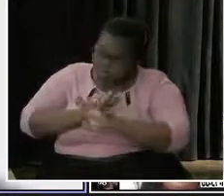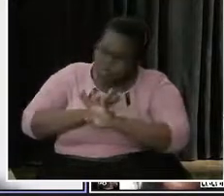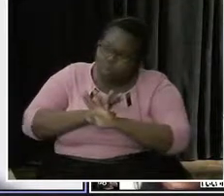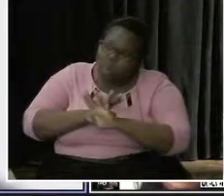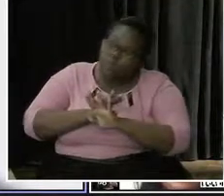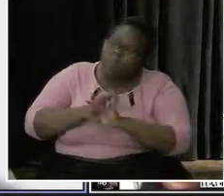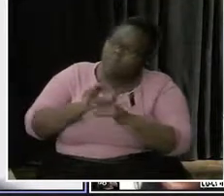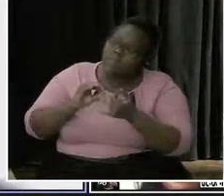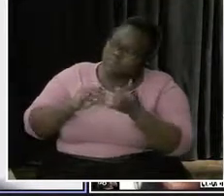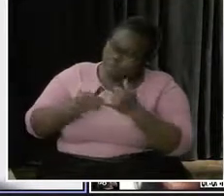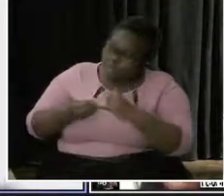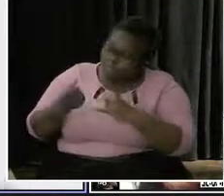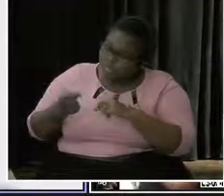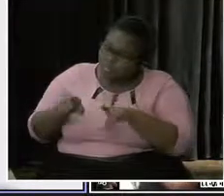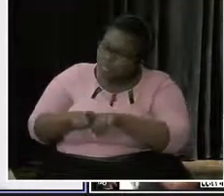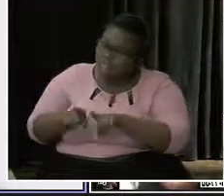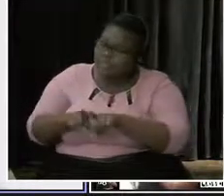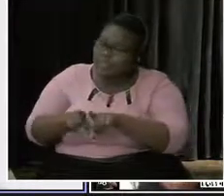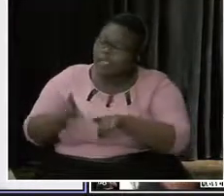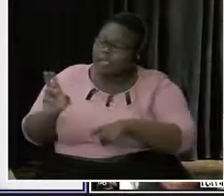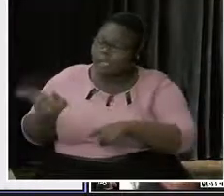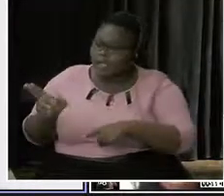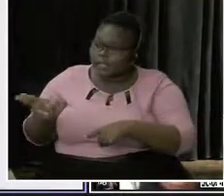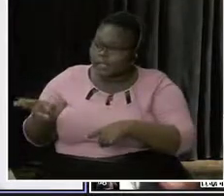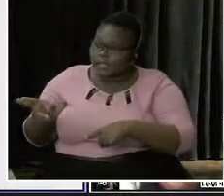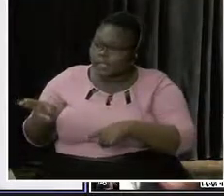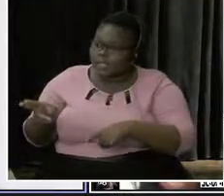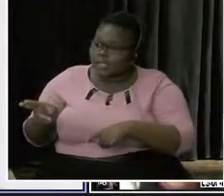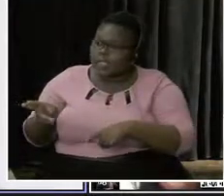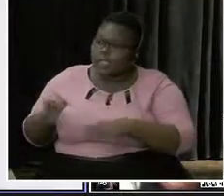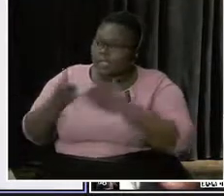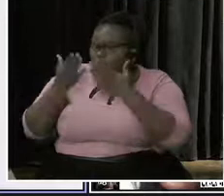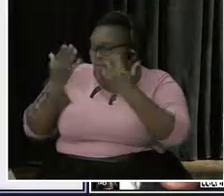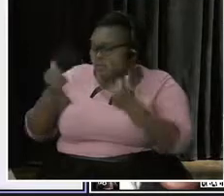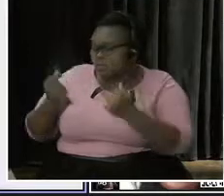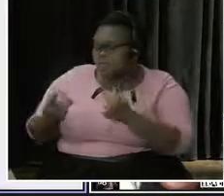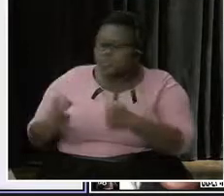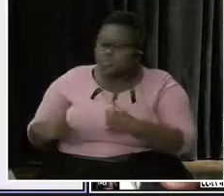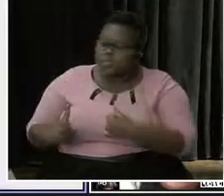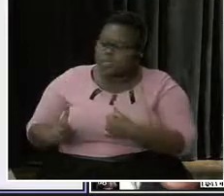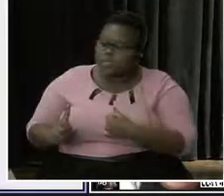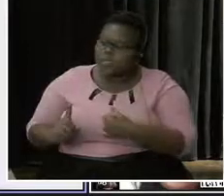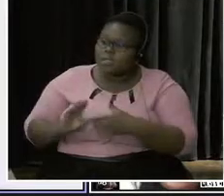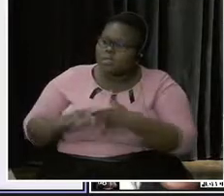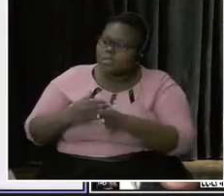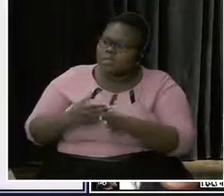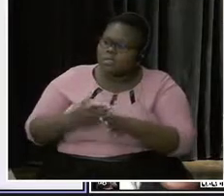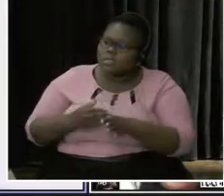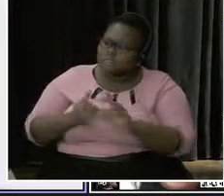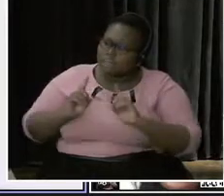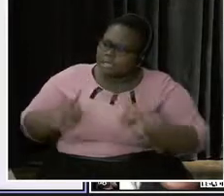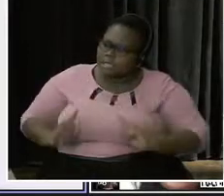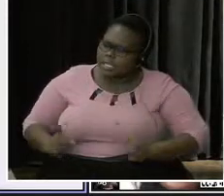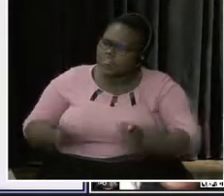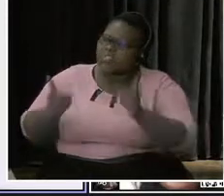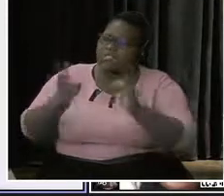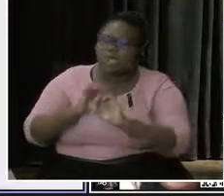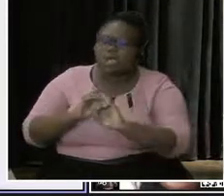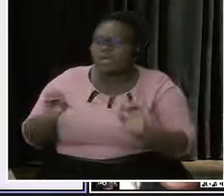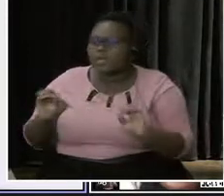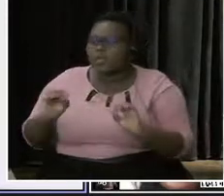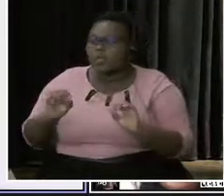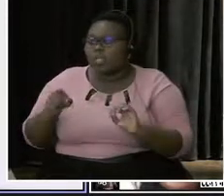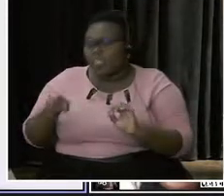the July riots. You have never treated the safety of citizens with urgency, and this long-term